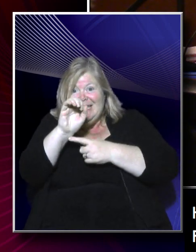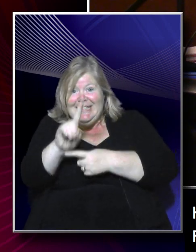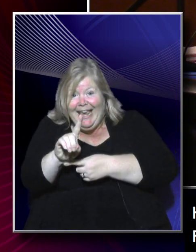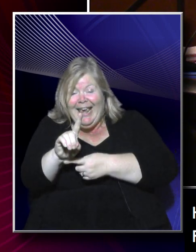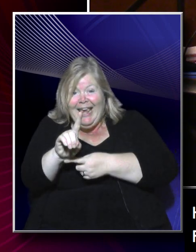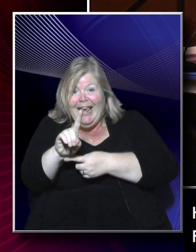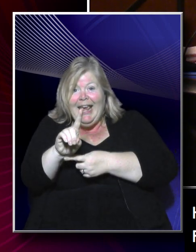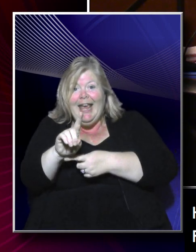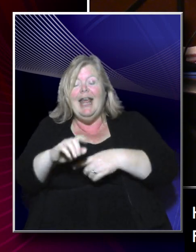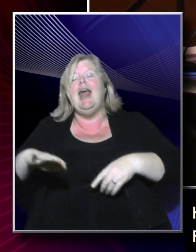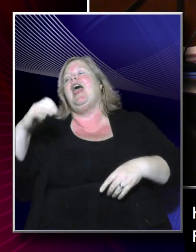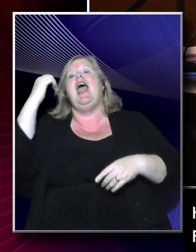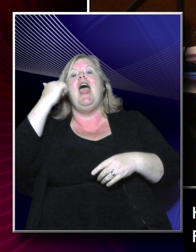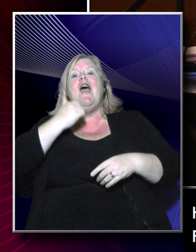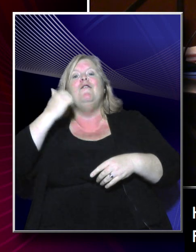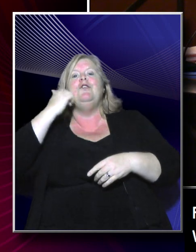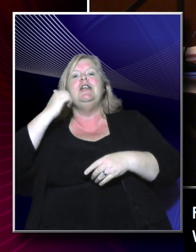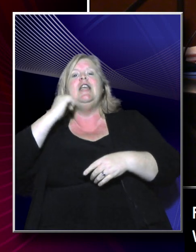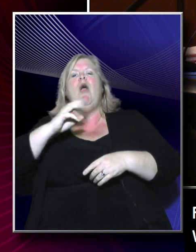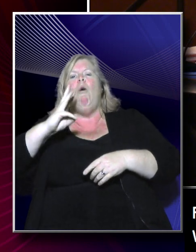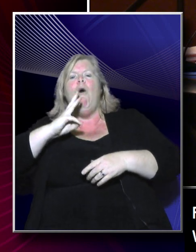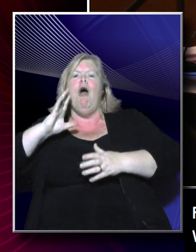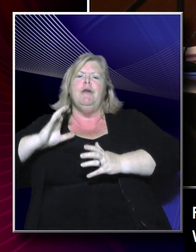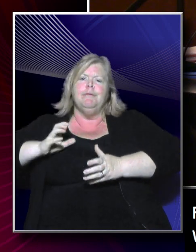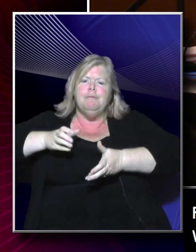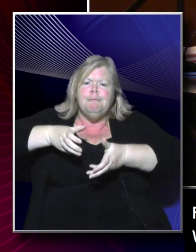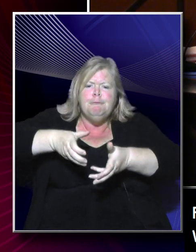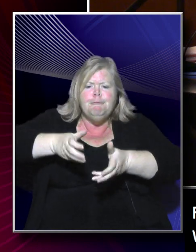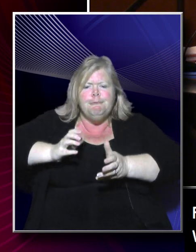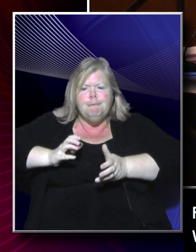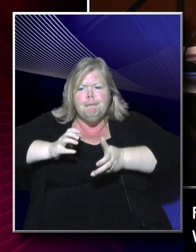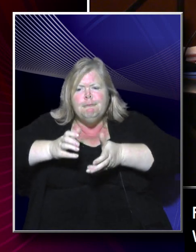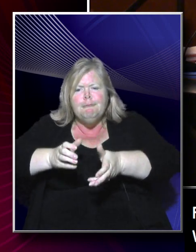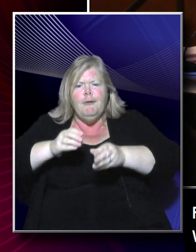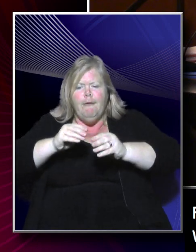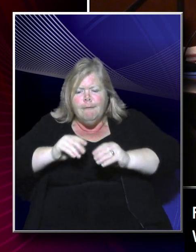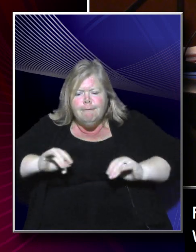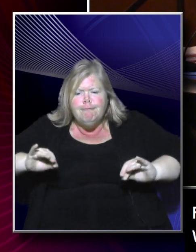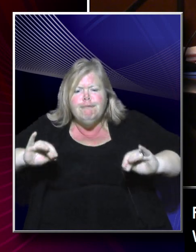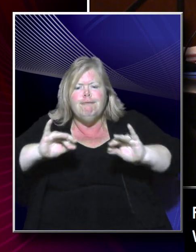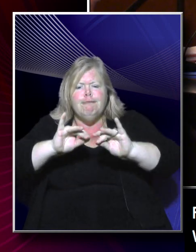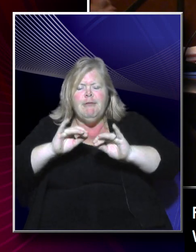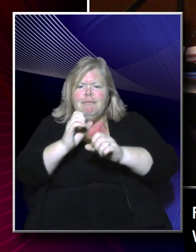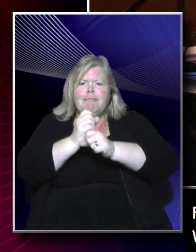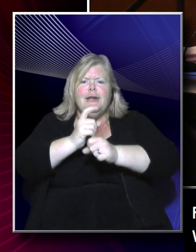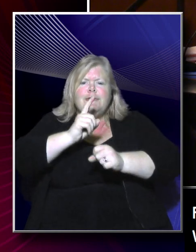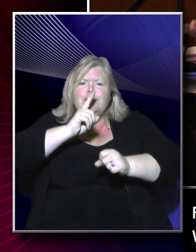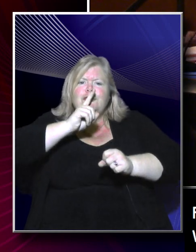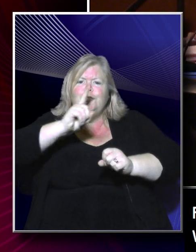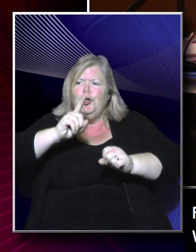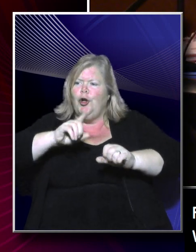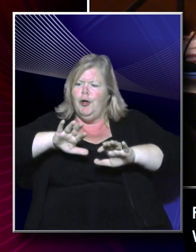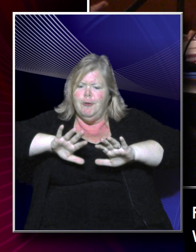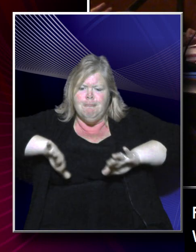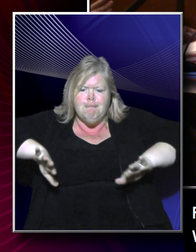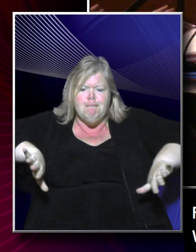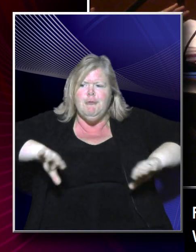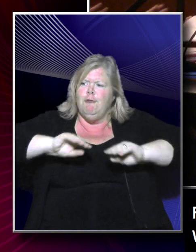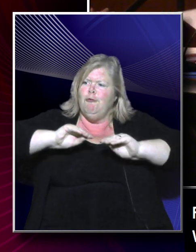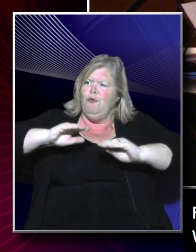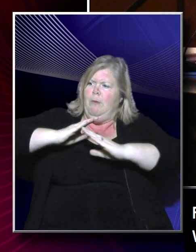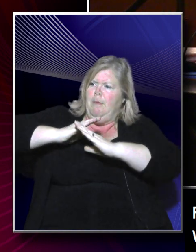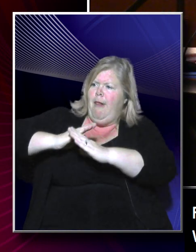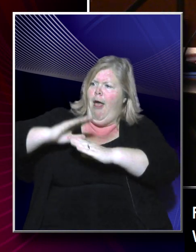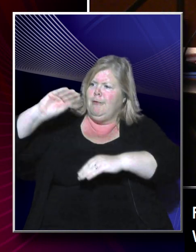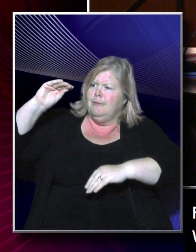who every day was bringing the water and fertilizing and making sure the other plants didn't block the